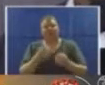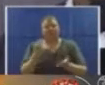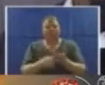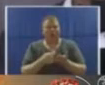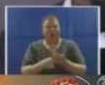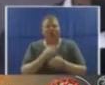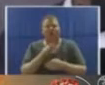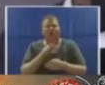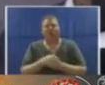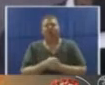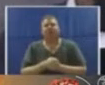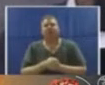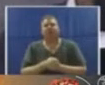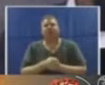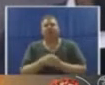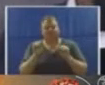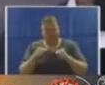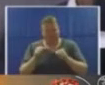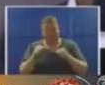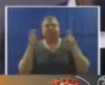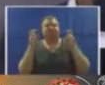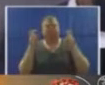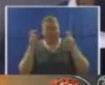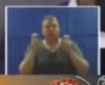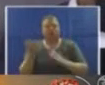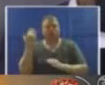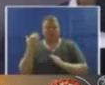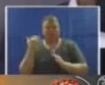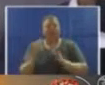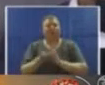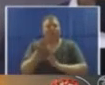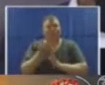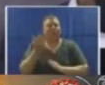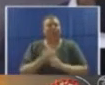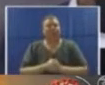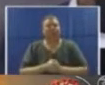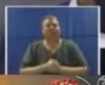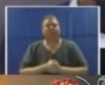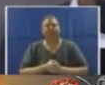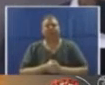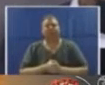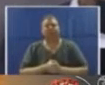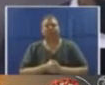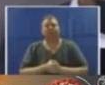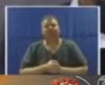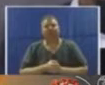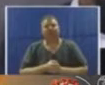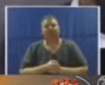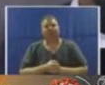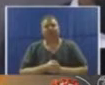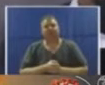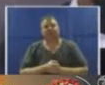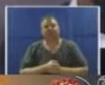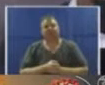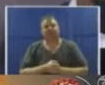yes, Mr. Boshoff, those issues have been raised previously. But I think what